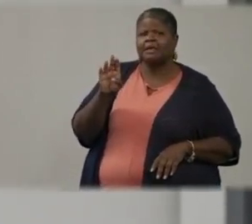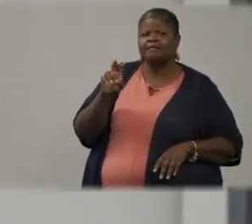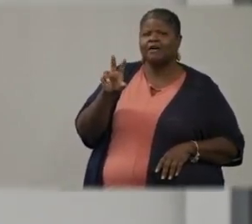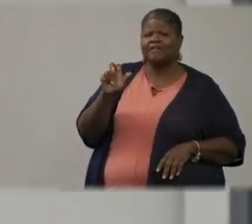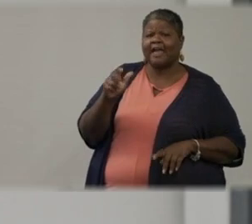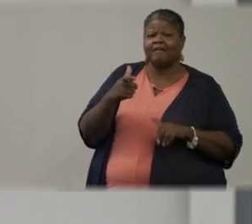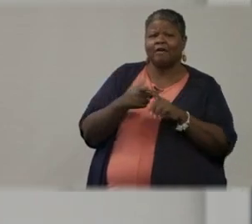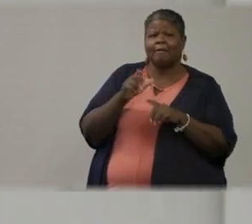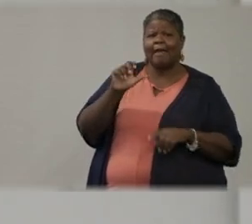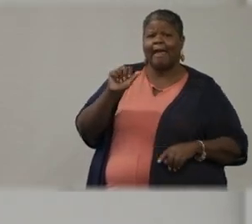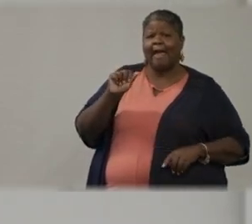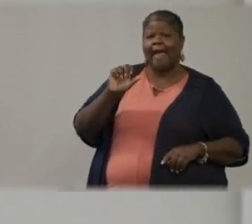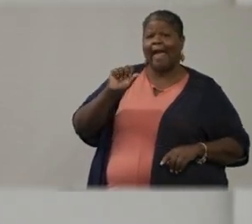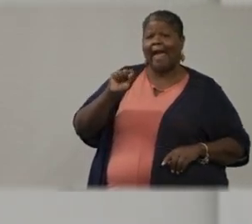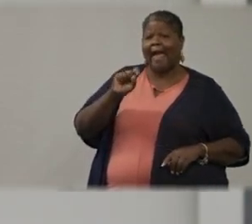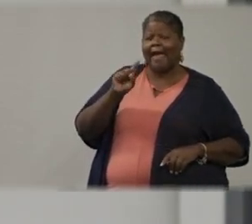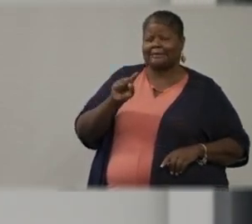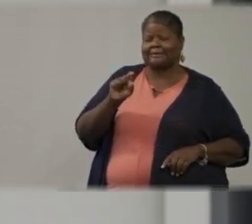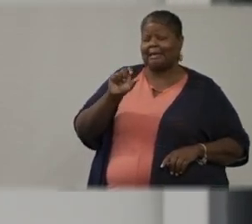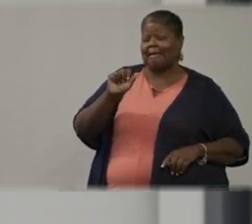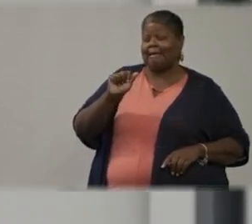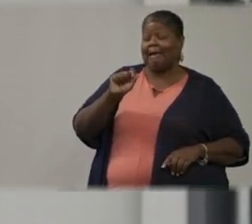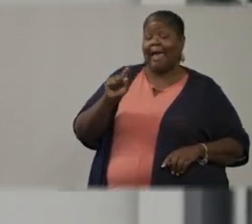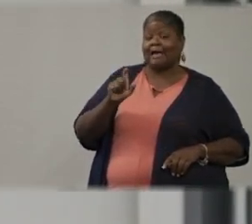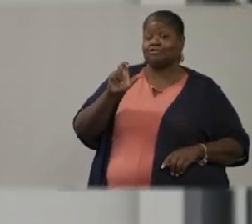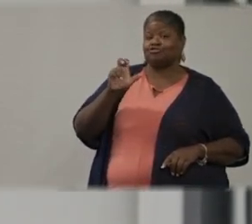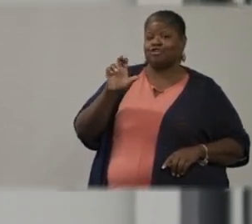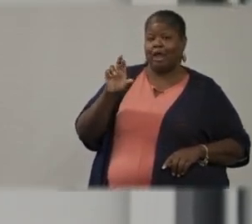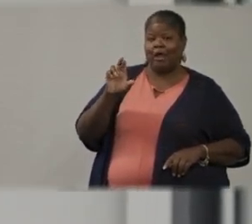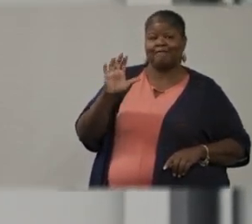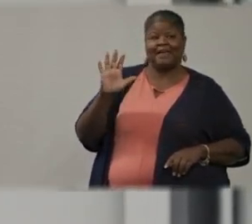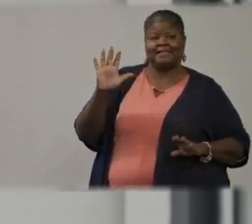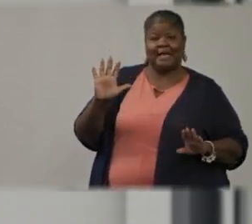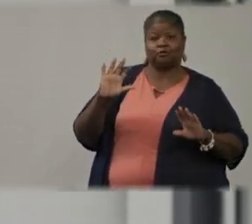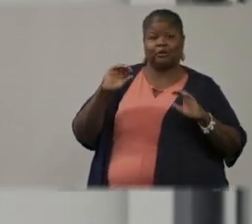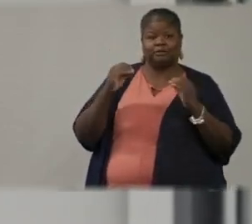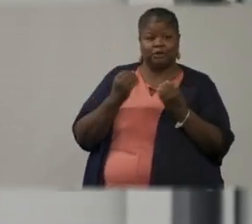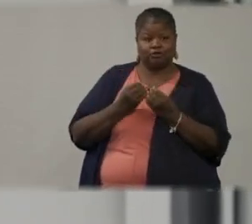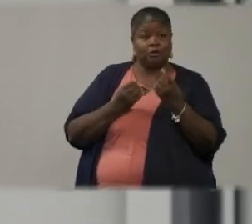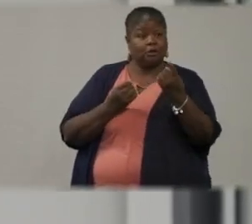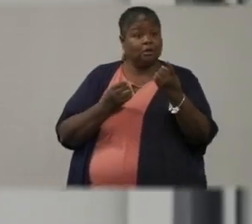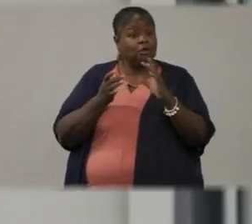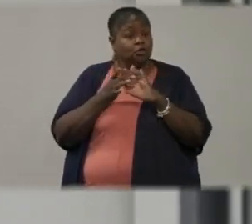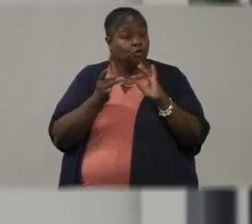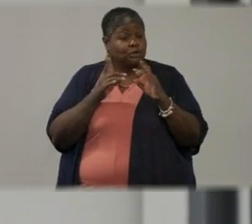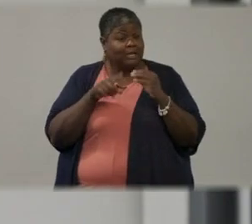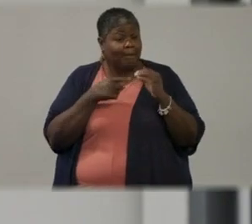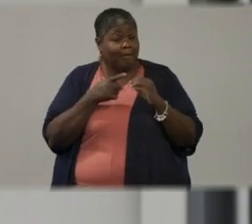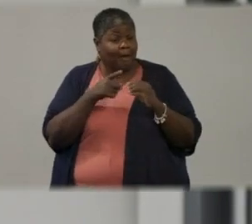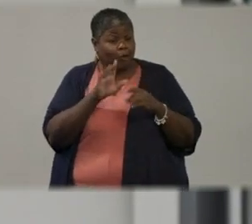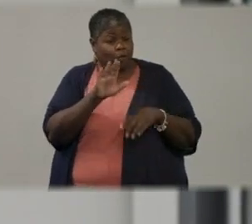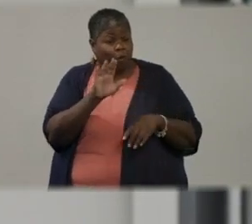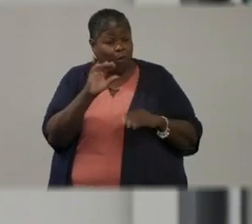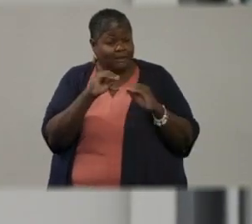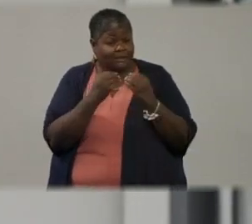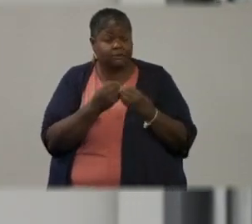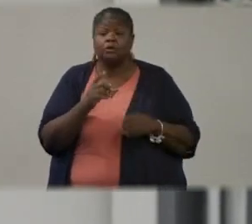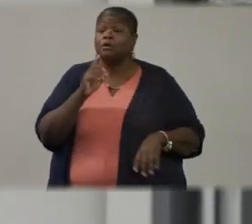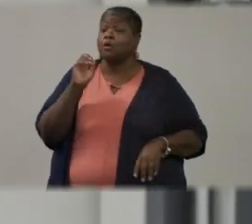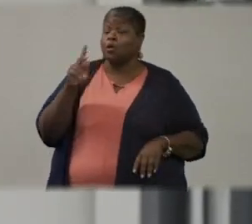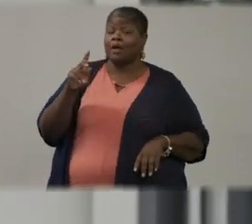as chair here, and he is ASCHAIR is a fantastic organization. Maybe you could tell people a little bit about ASCHAIR.